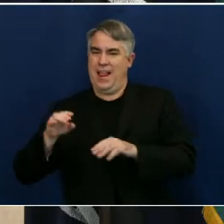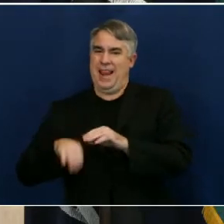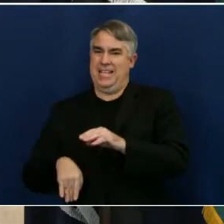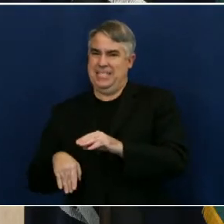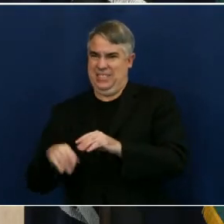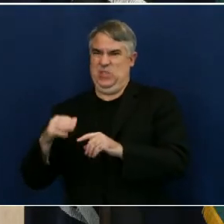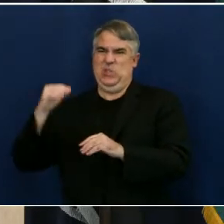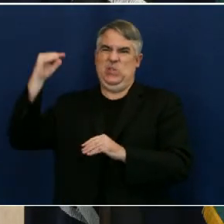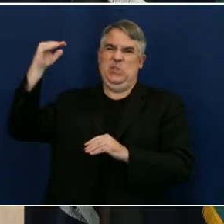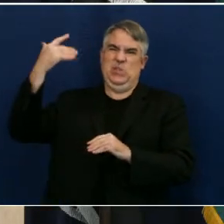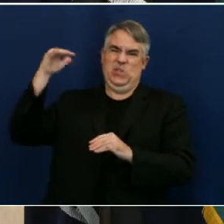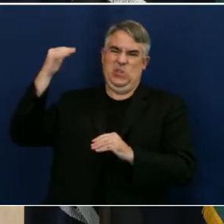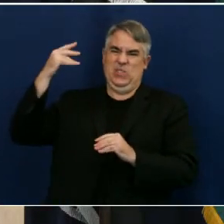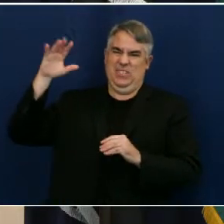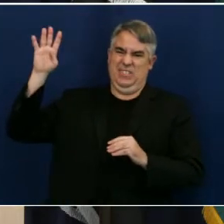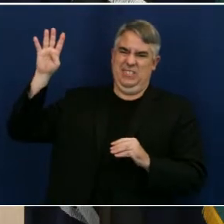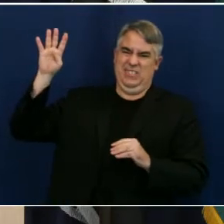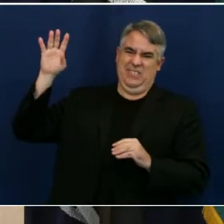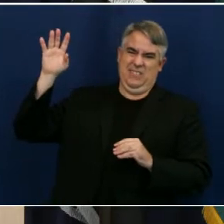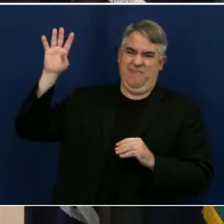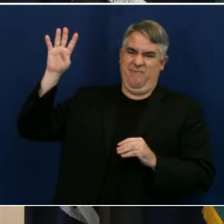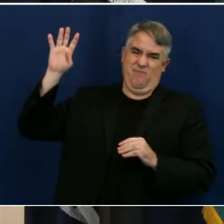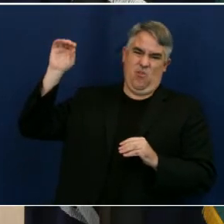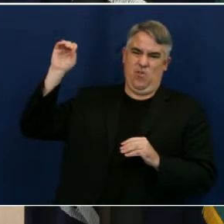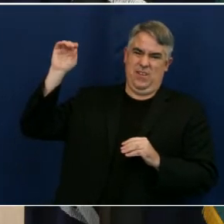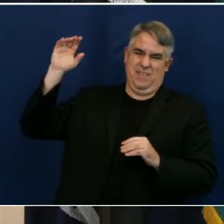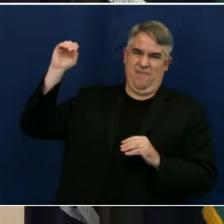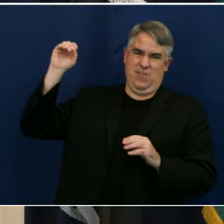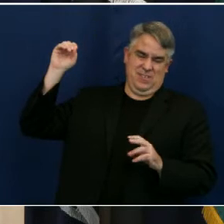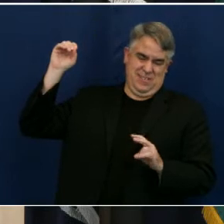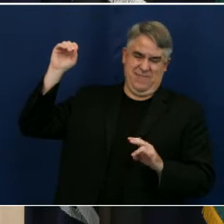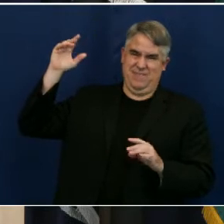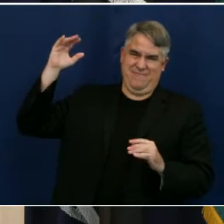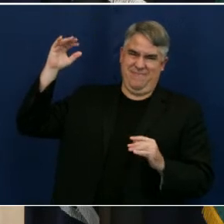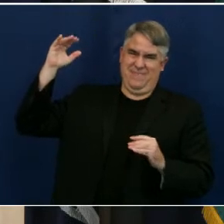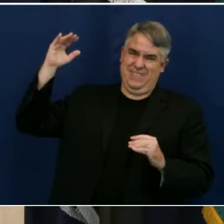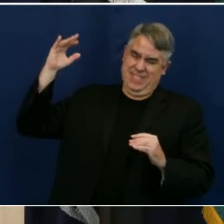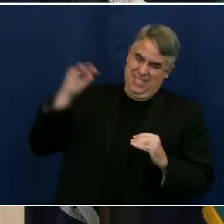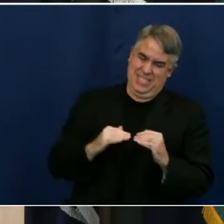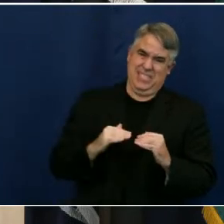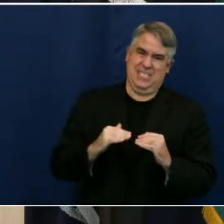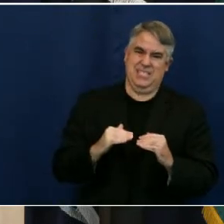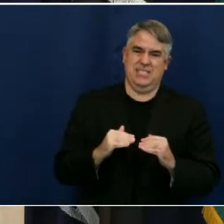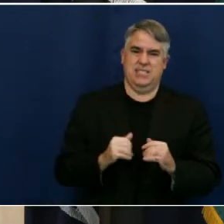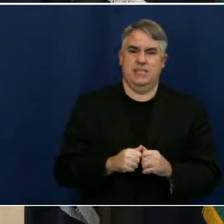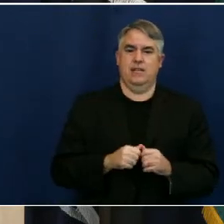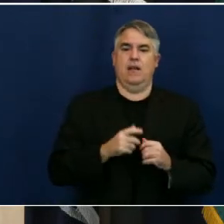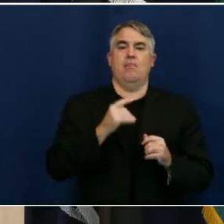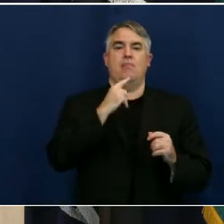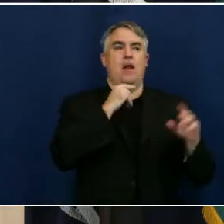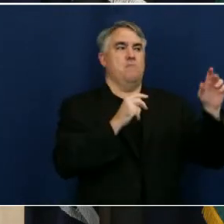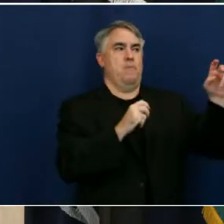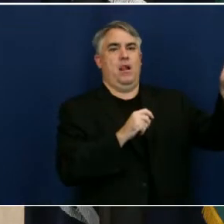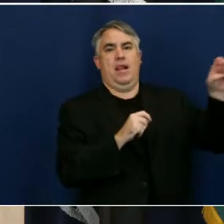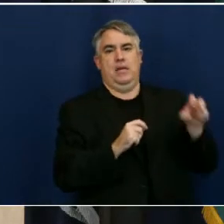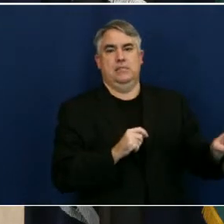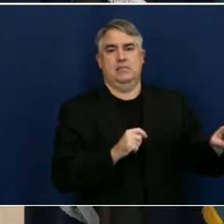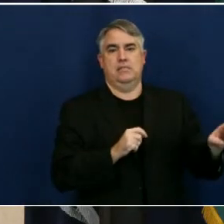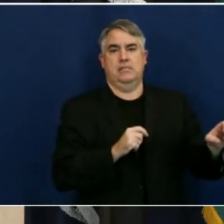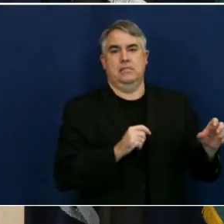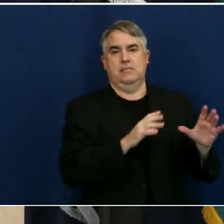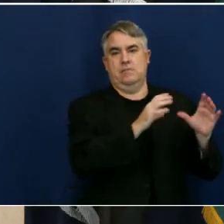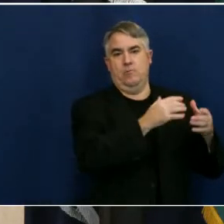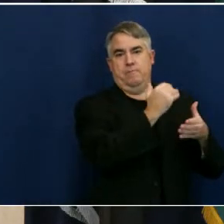tier. And so we have a considerable ways to go. We have, if you look back, it wasn't that long ago. We were having